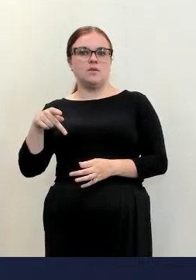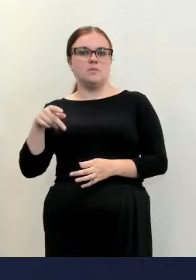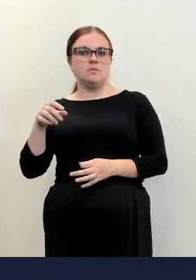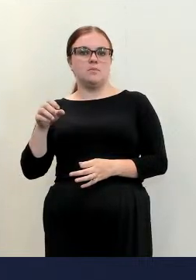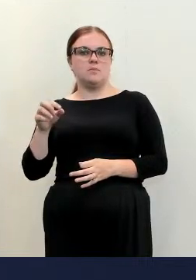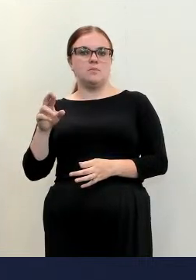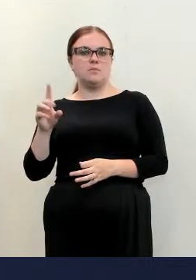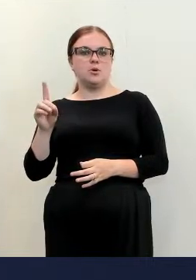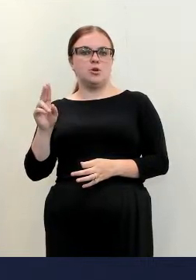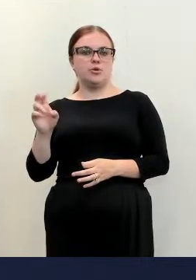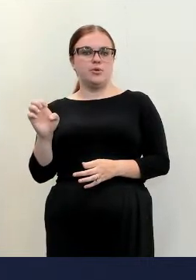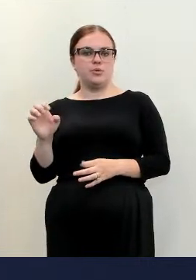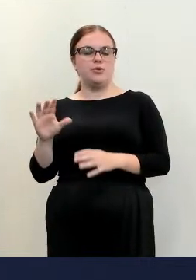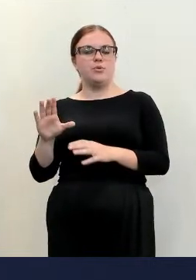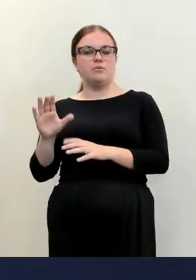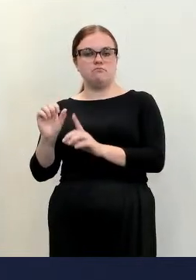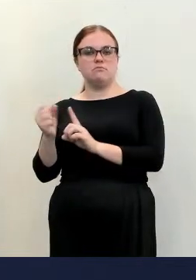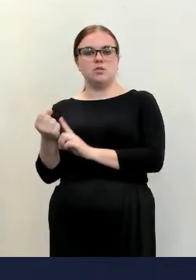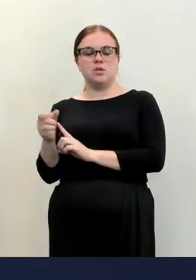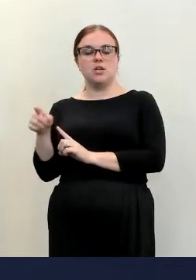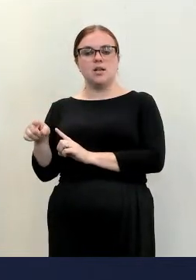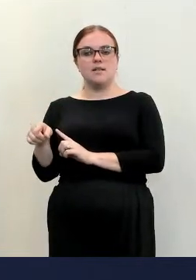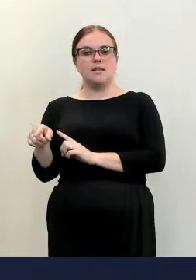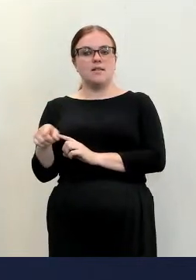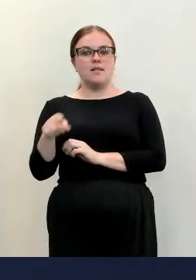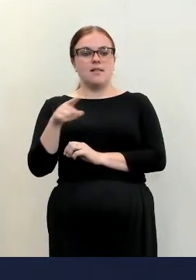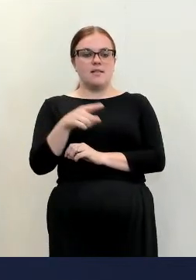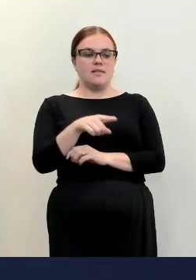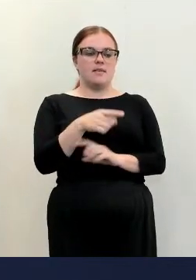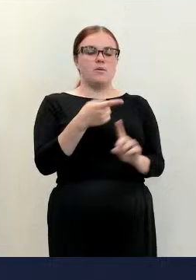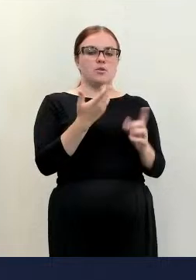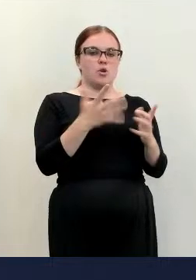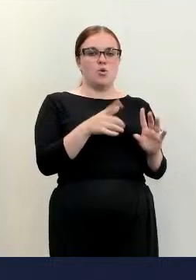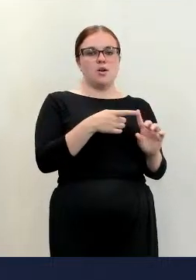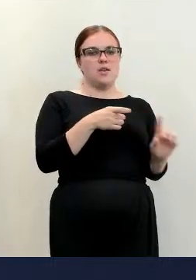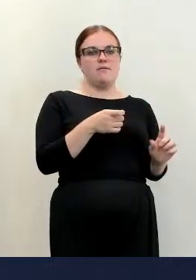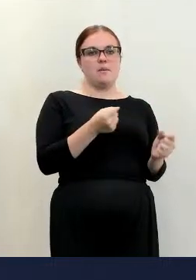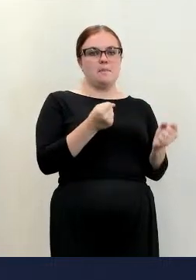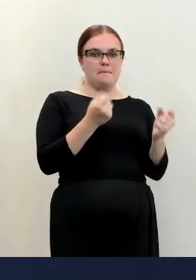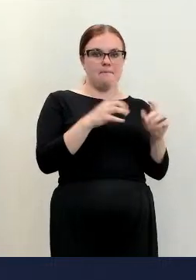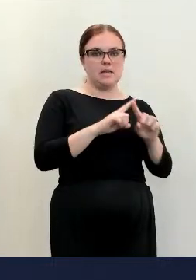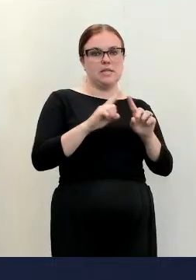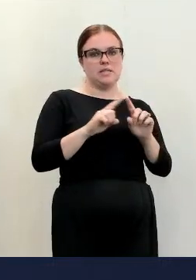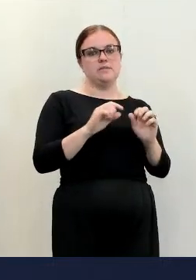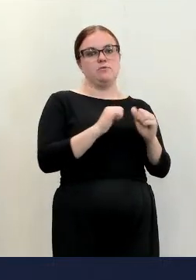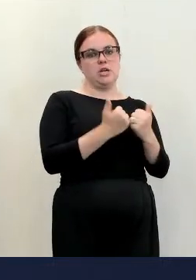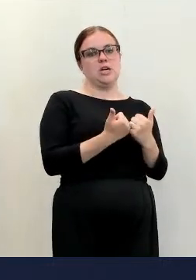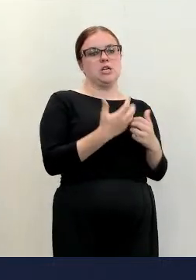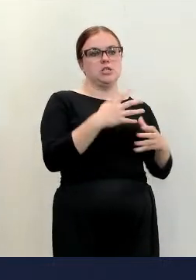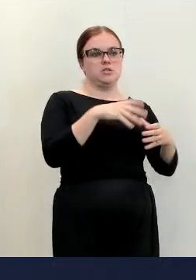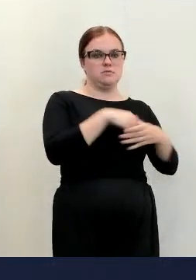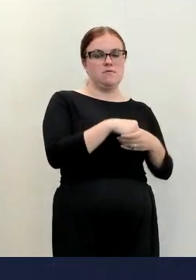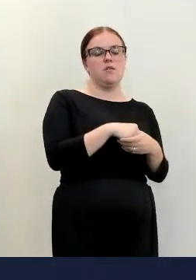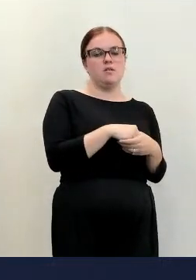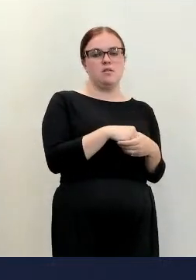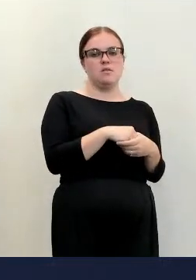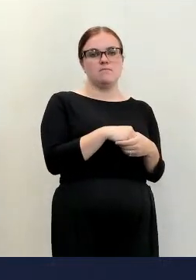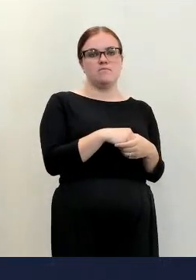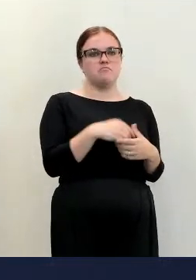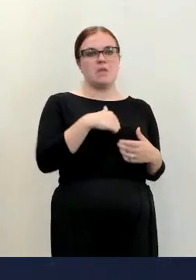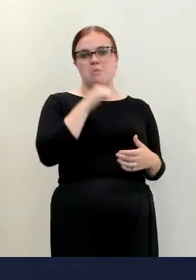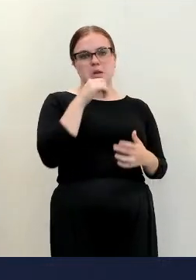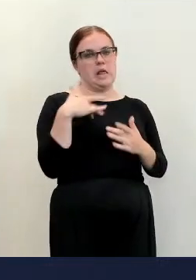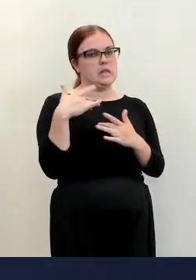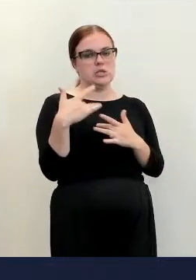have the cash in hand. We're going to get that. That was a settlement that was entered into by multiple parties. And I'm not worried